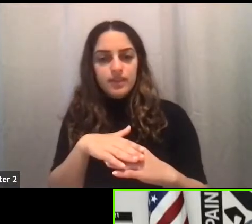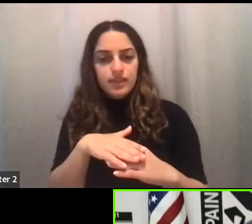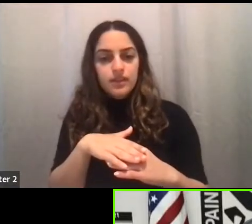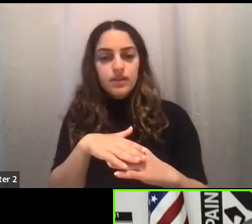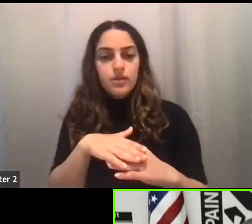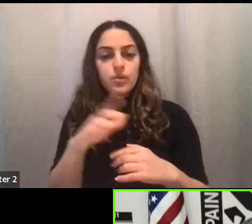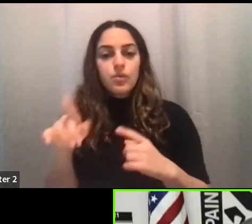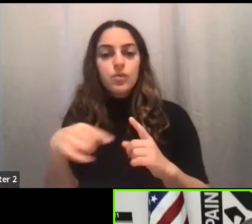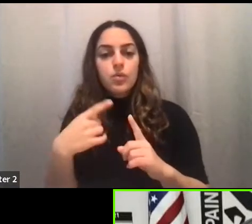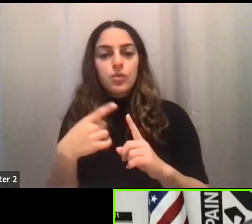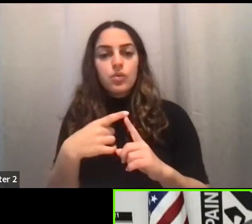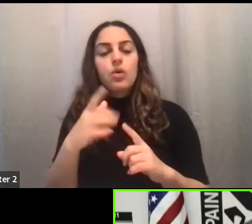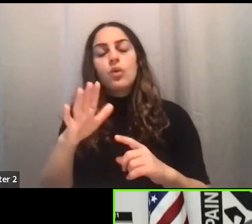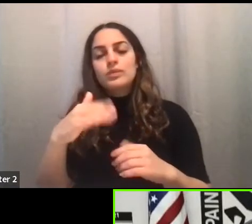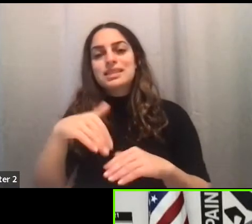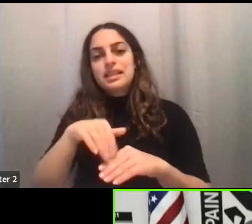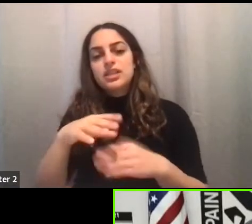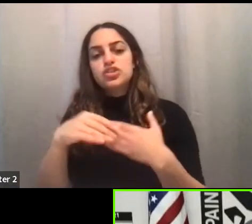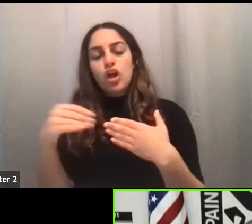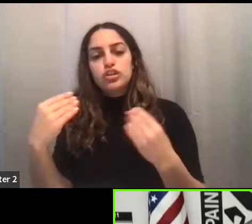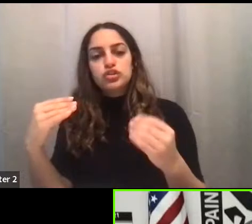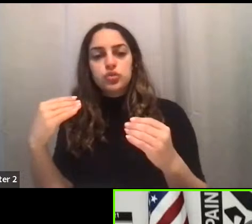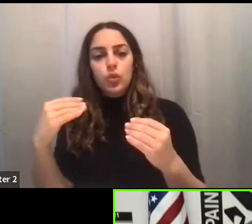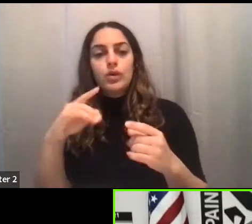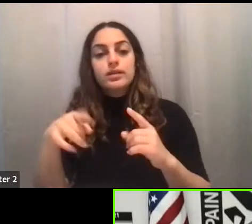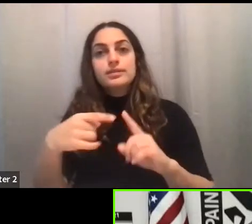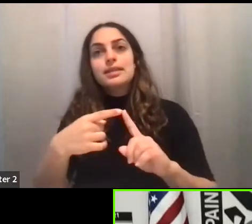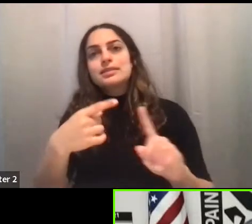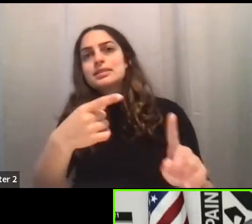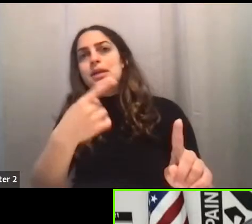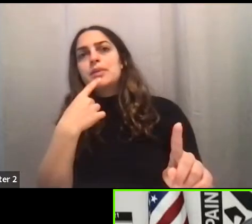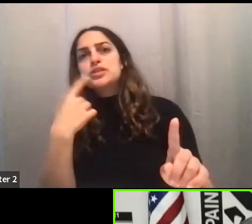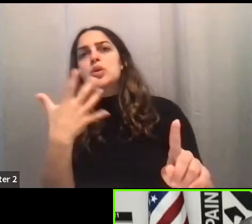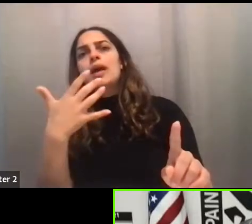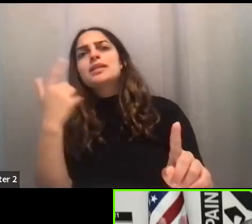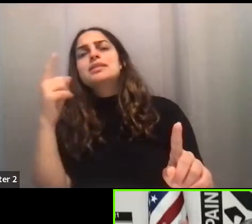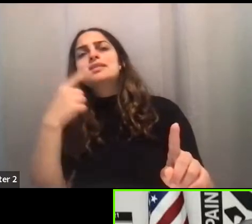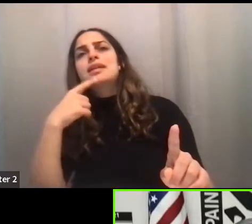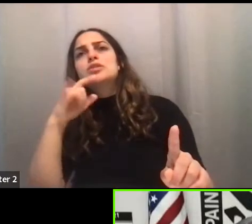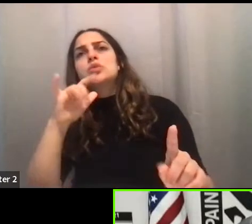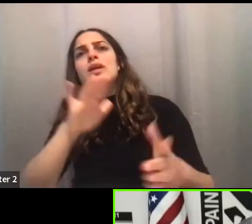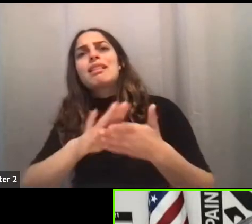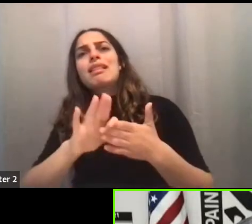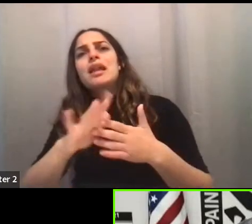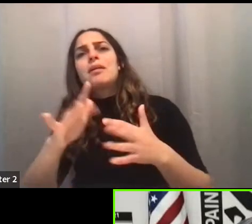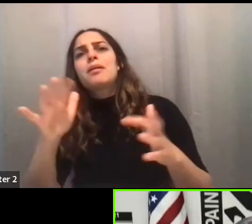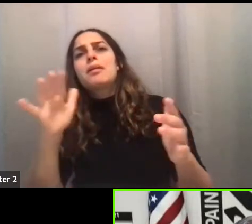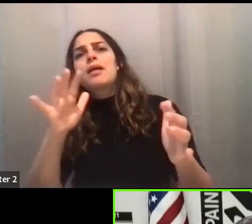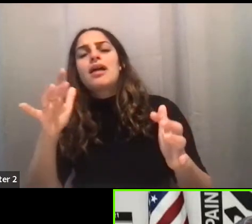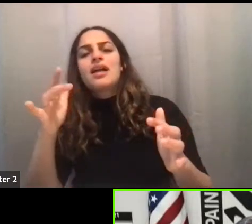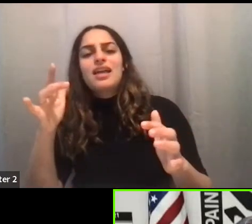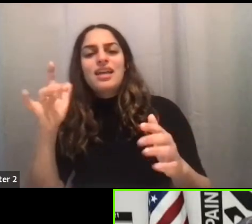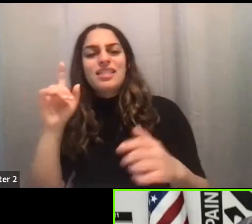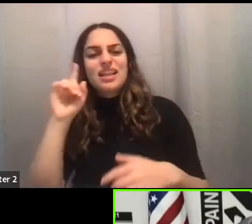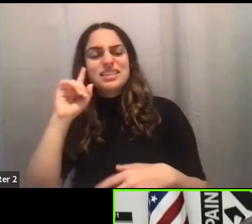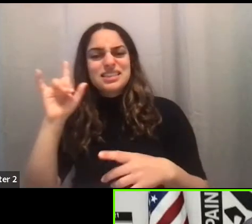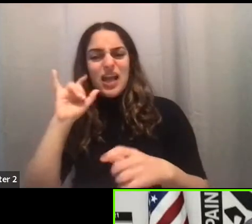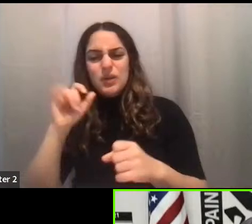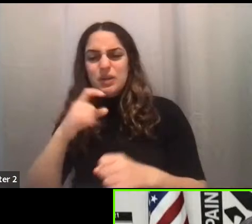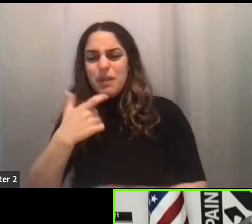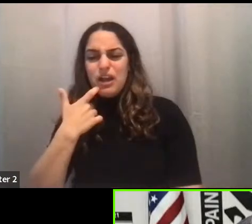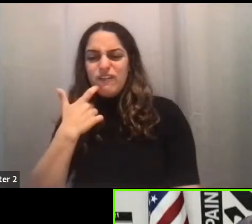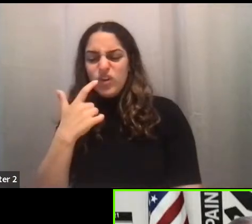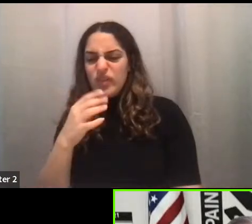say you know clean up on aisle whatever that electronic crackle that went across the microphone he hit the floor and he climbed to the corner